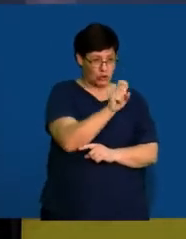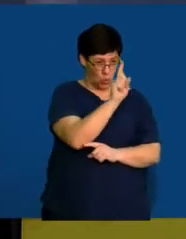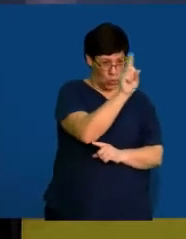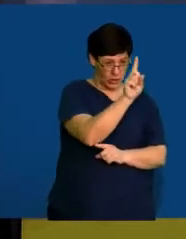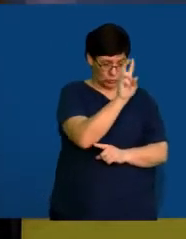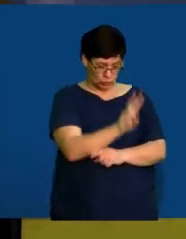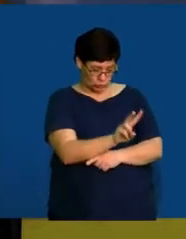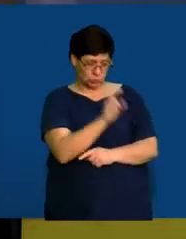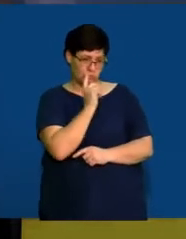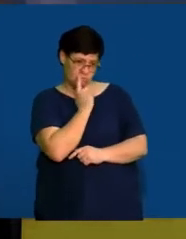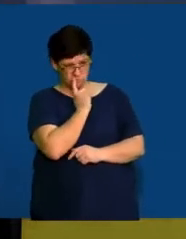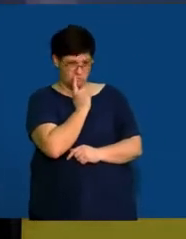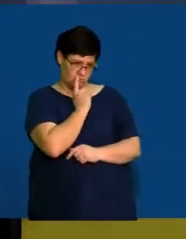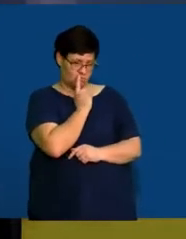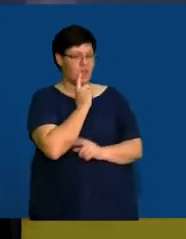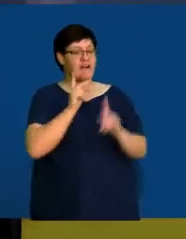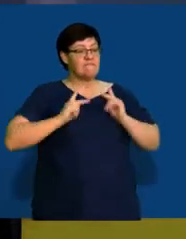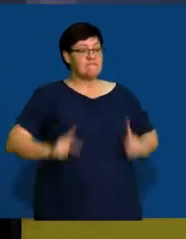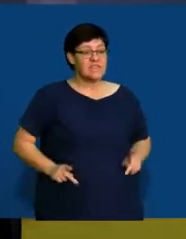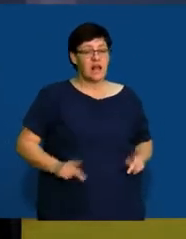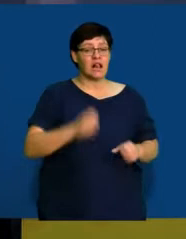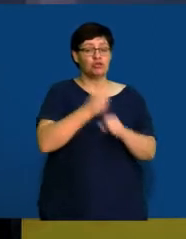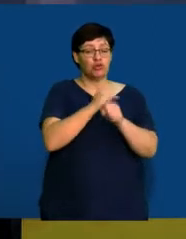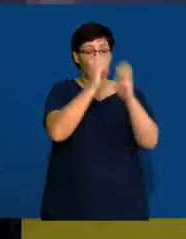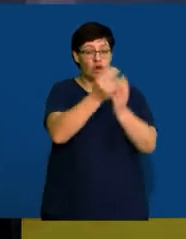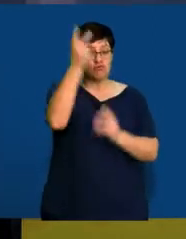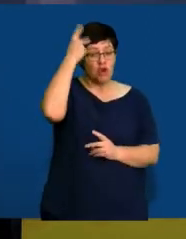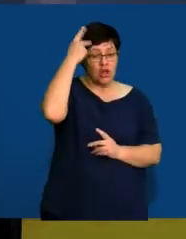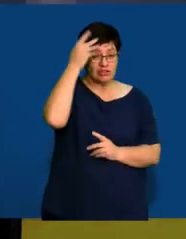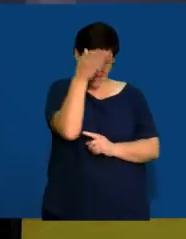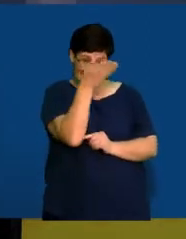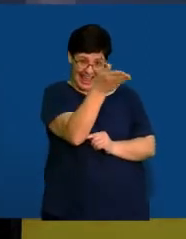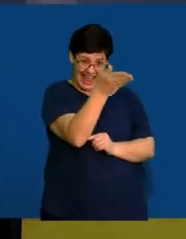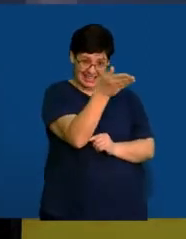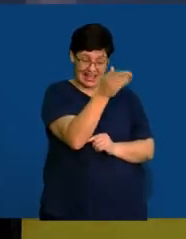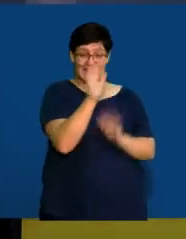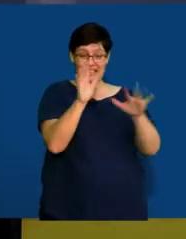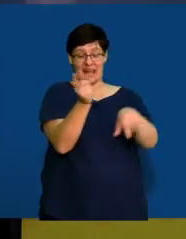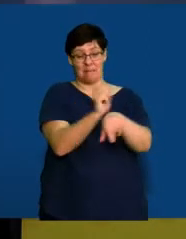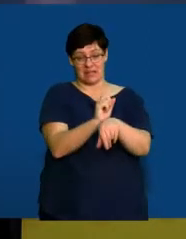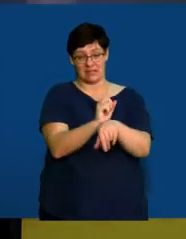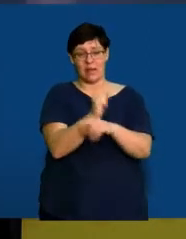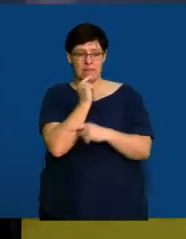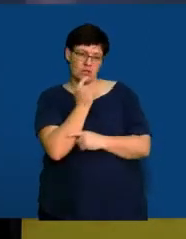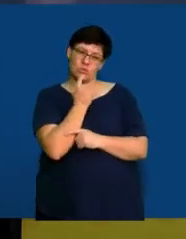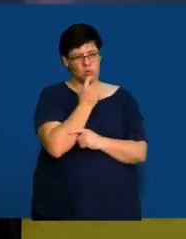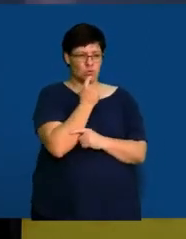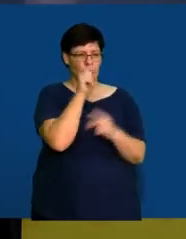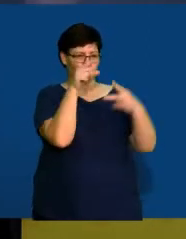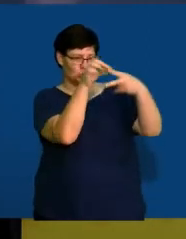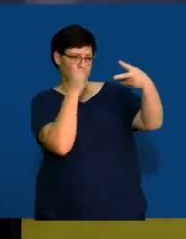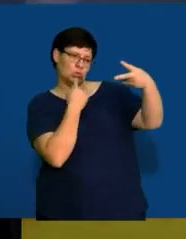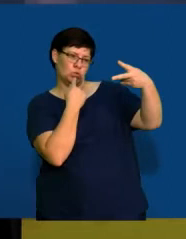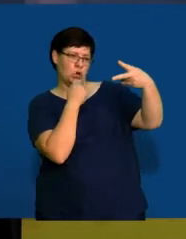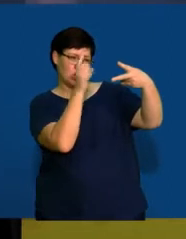So, all my physical geography knowledge is going to rest in these first 10 minutes of my selection. And